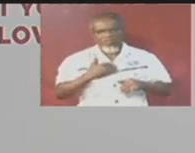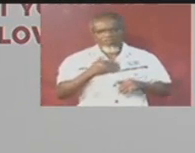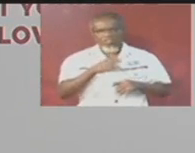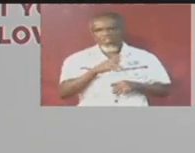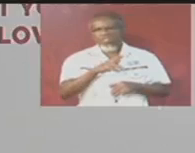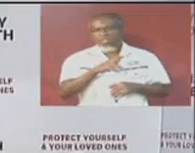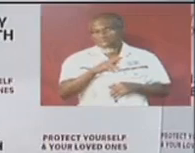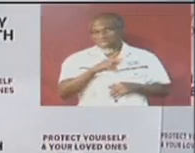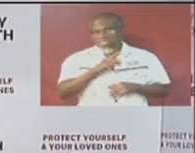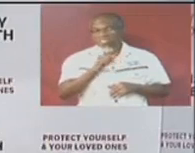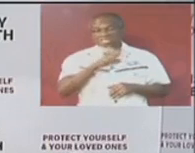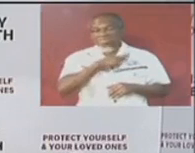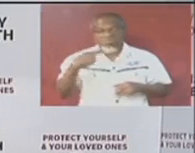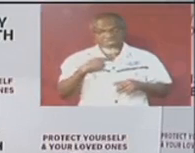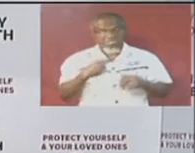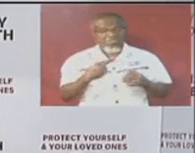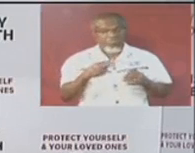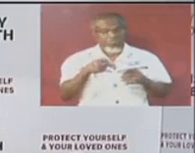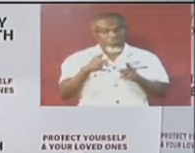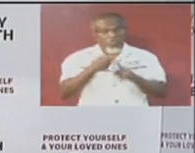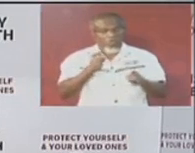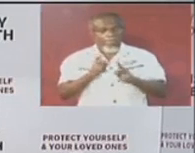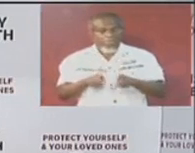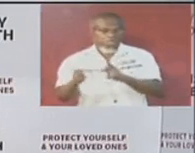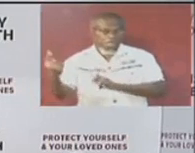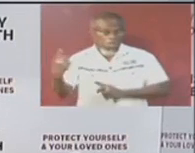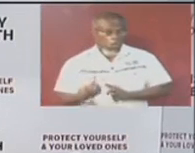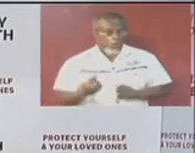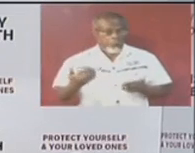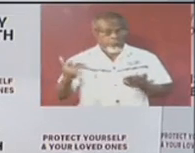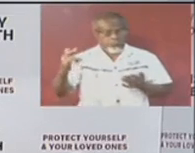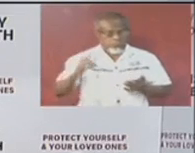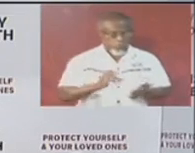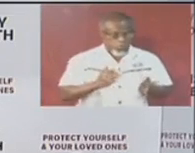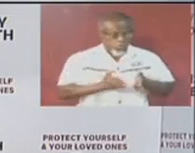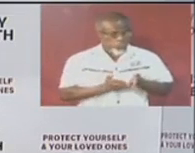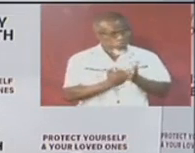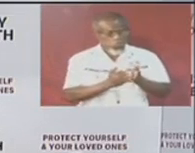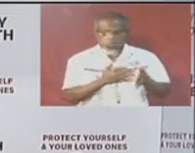thank you, Minister. We now go to 98.1.